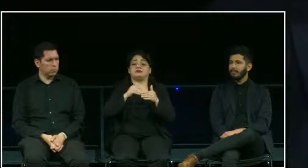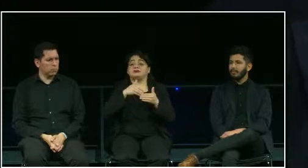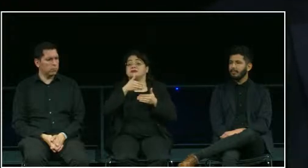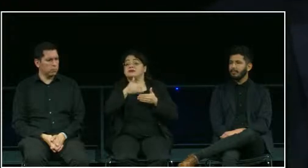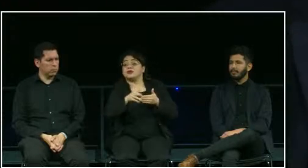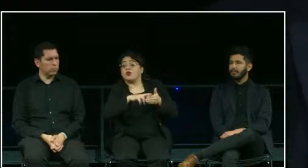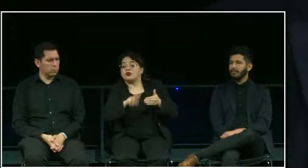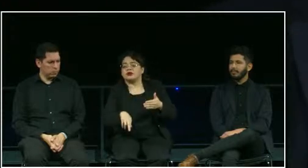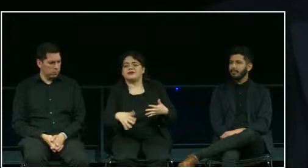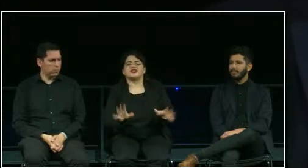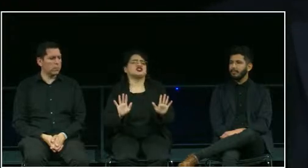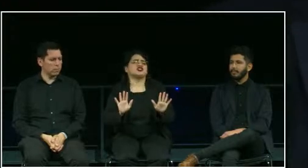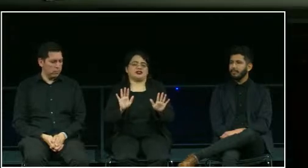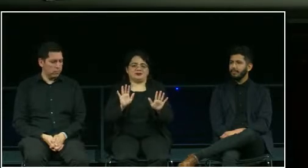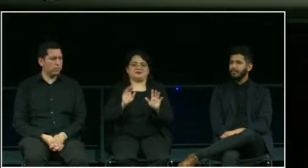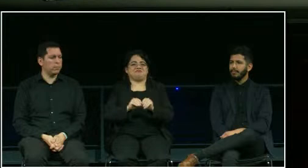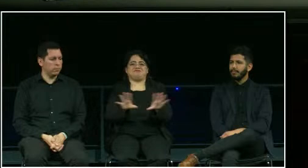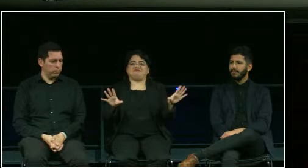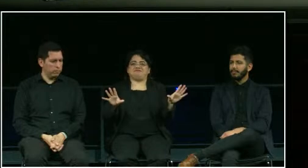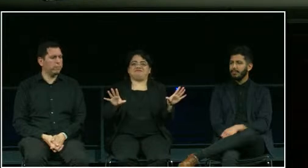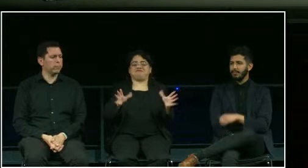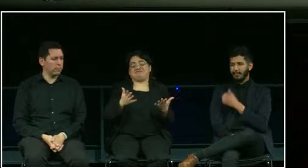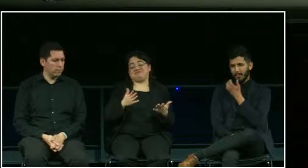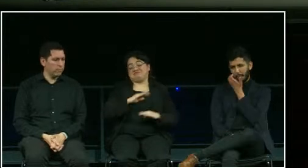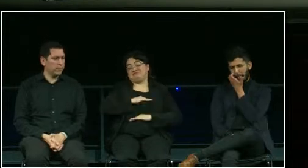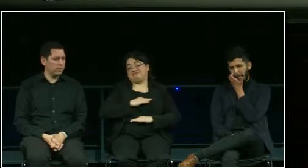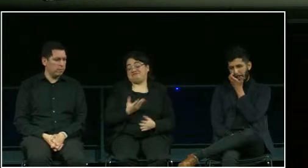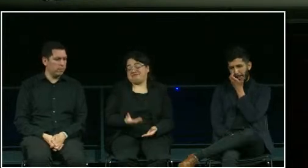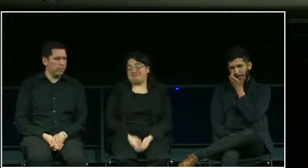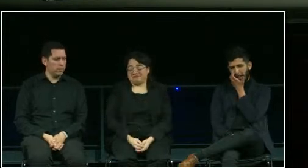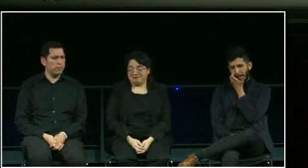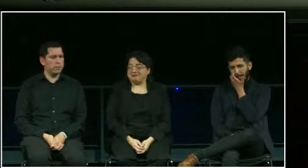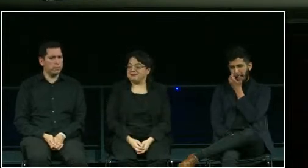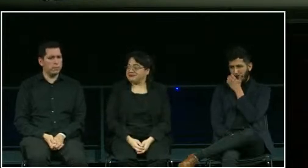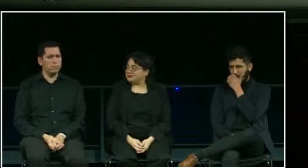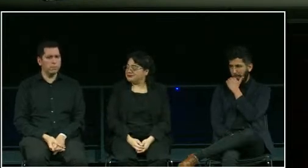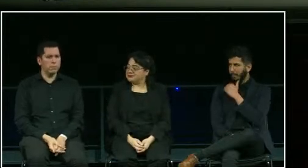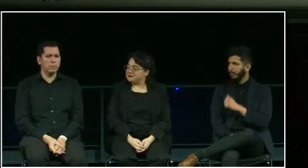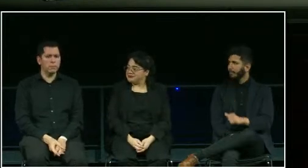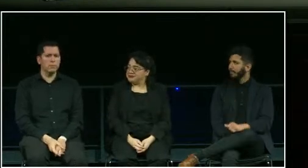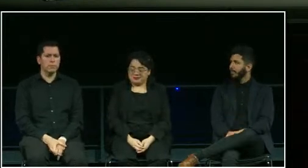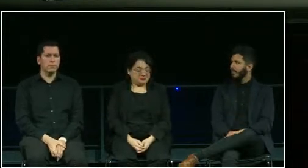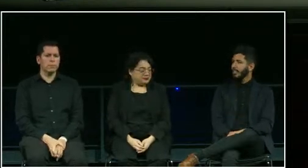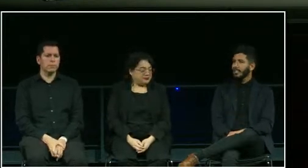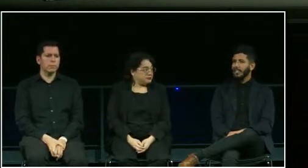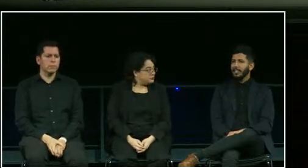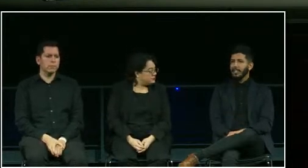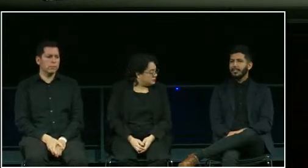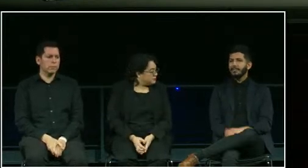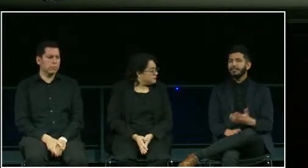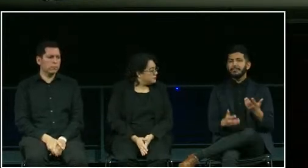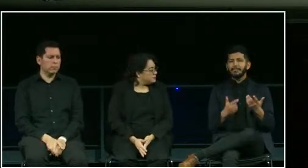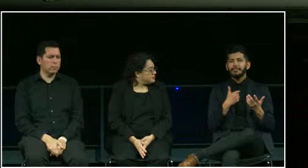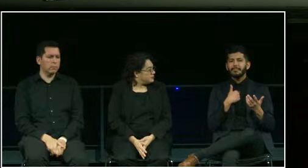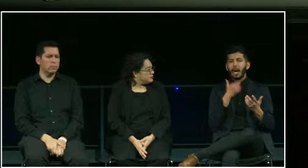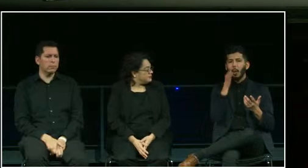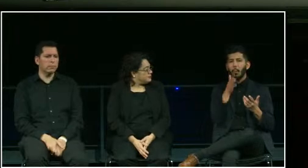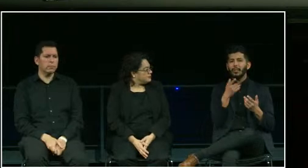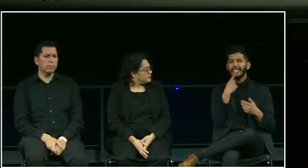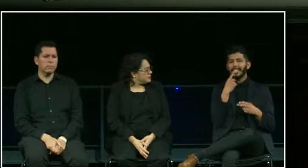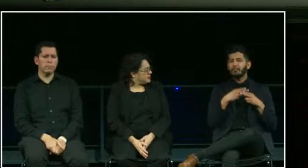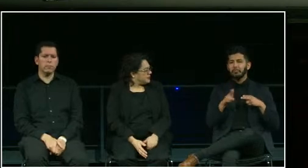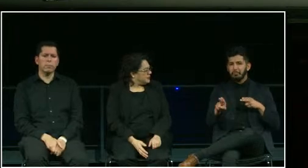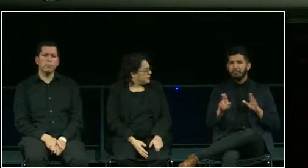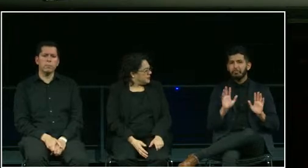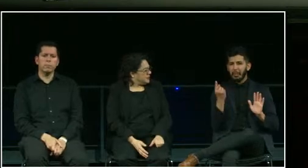it. I'll just say something and then I'll pass it to Paul. But I think